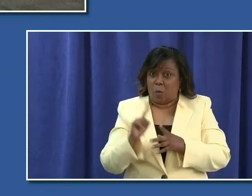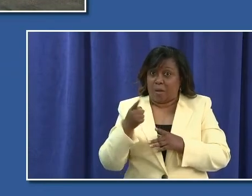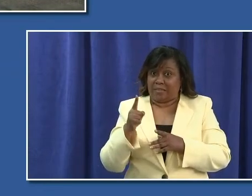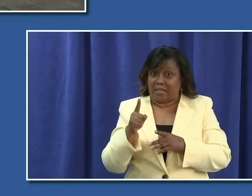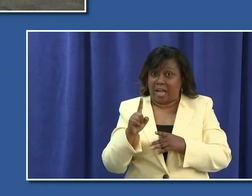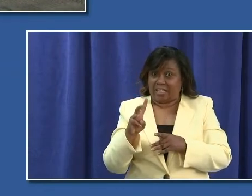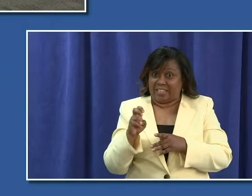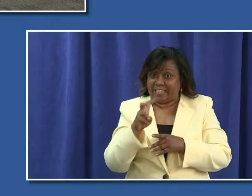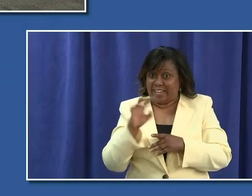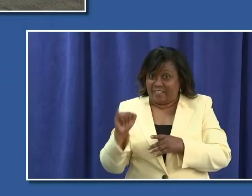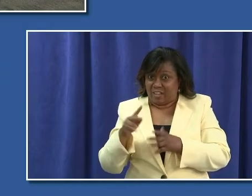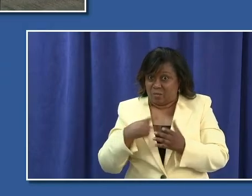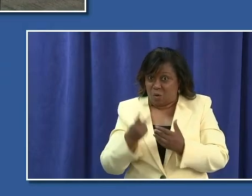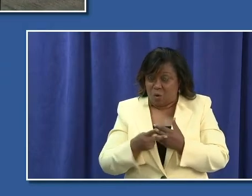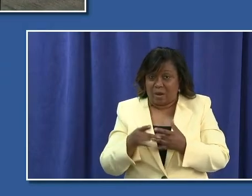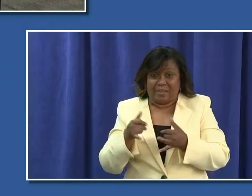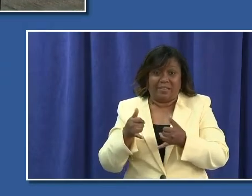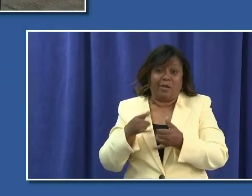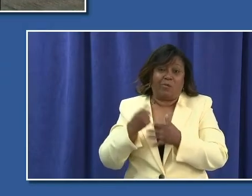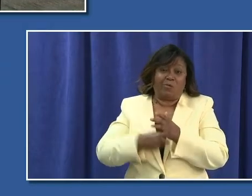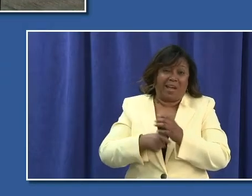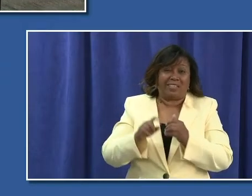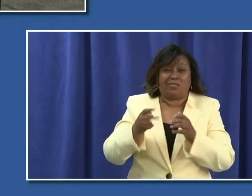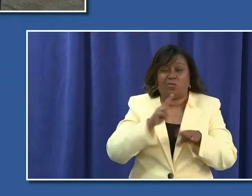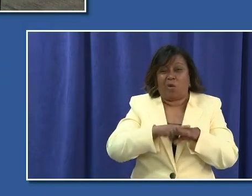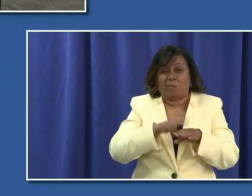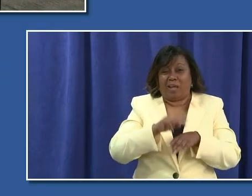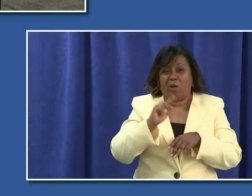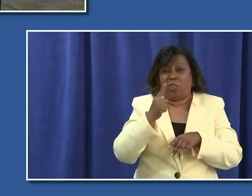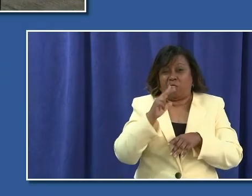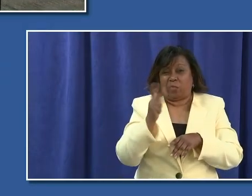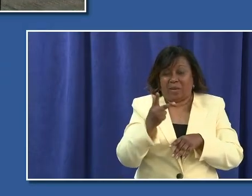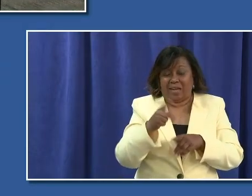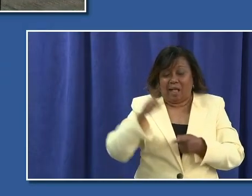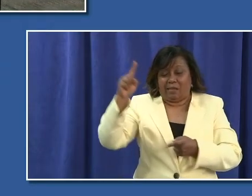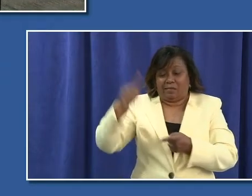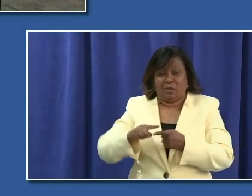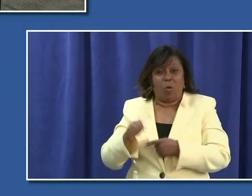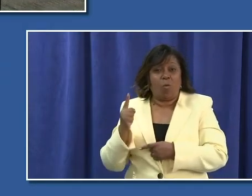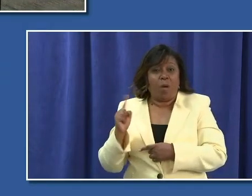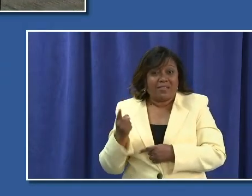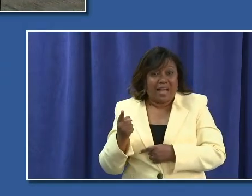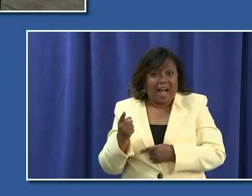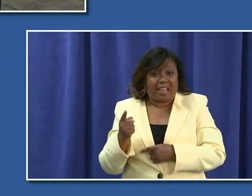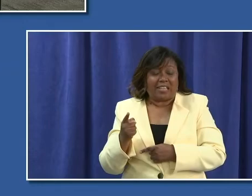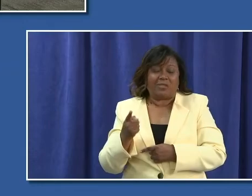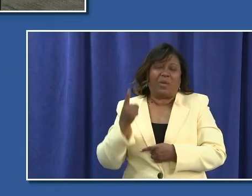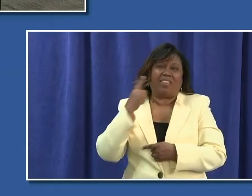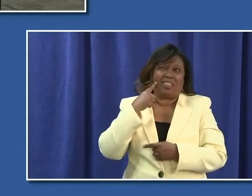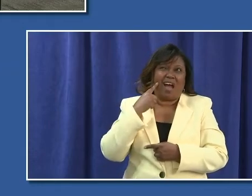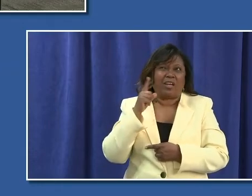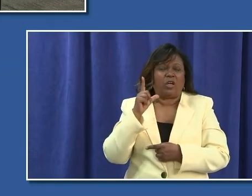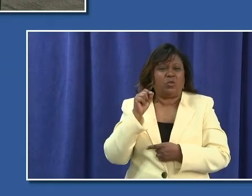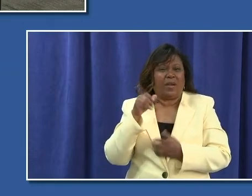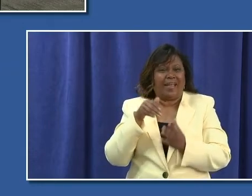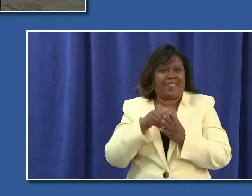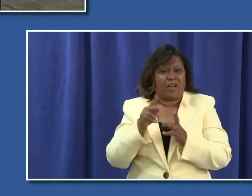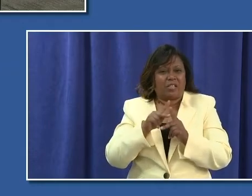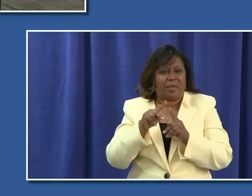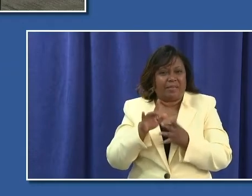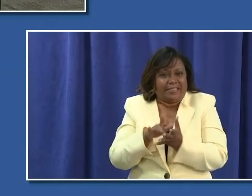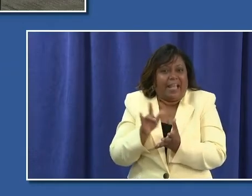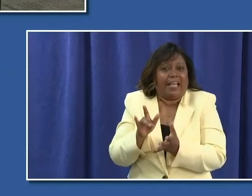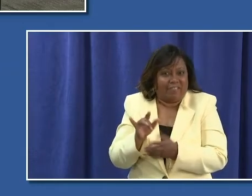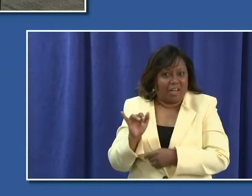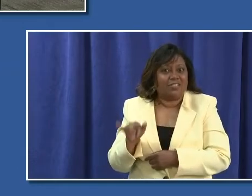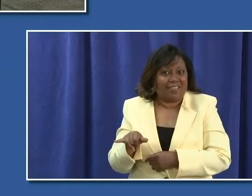Divvy program. So the price was normally $3 for a single ride. We dropped it to $1. We saw, I think, 20,000 people take